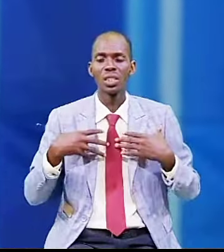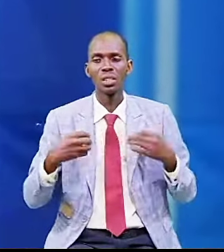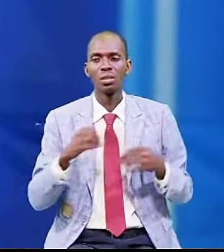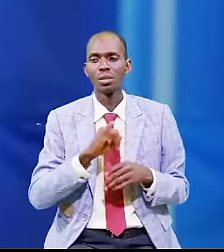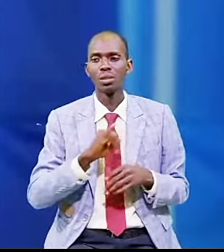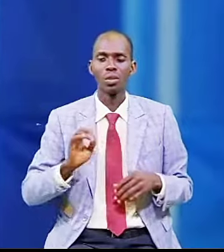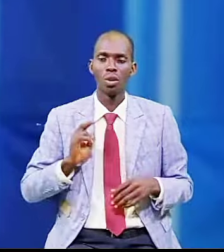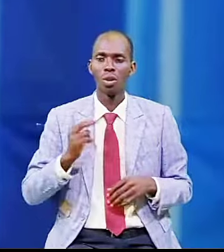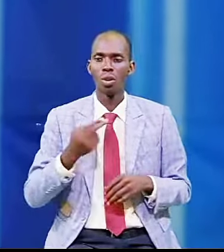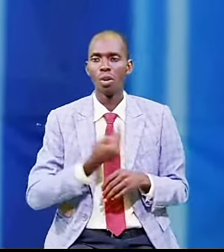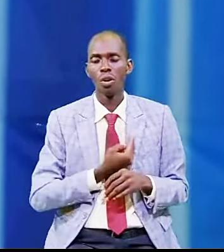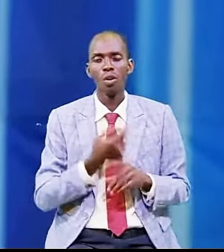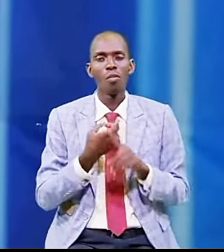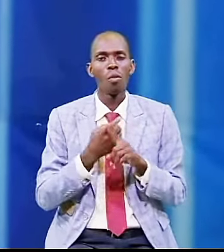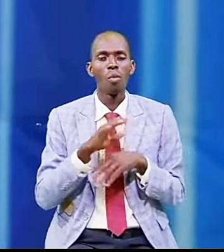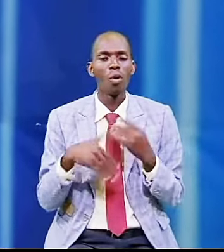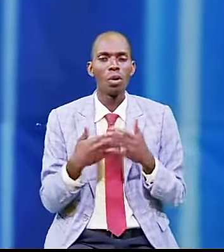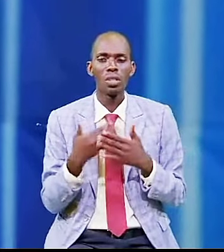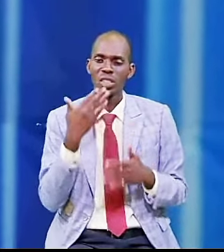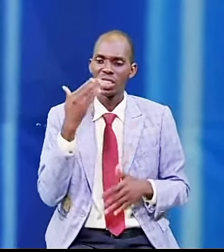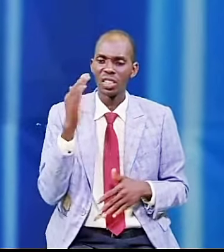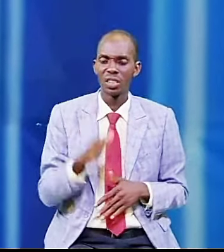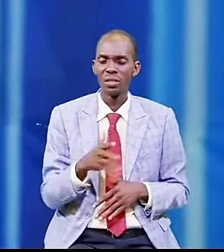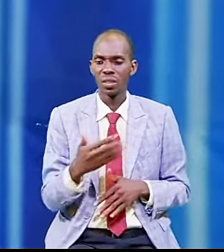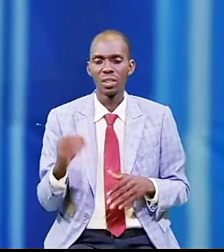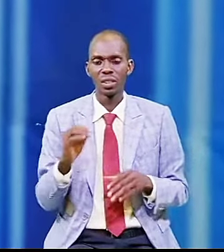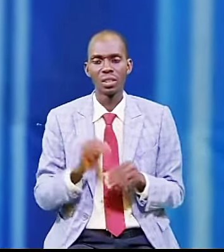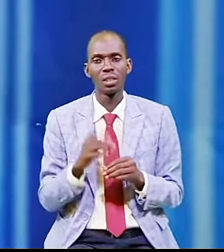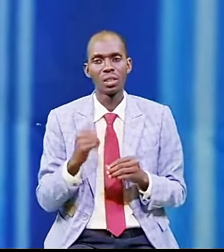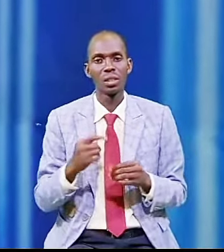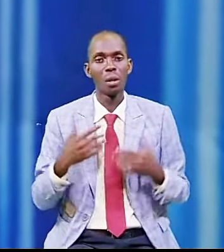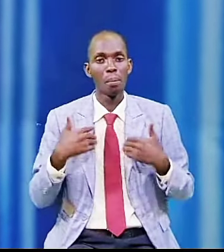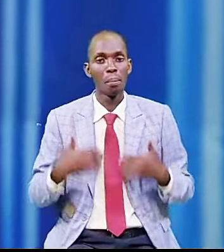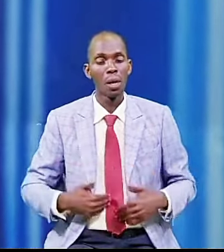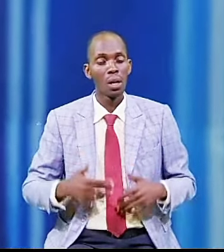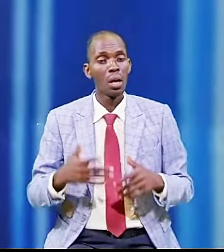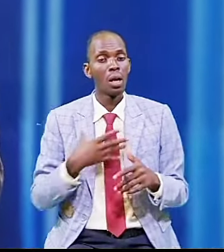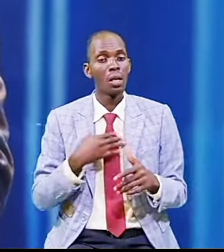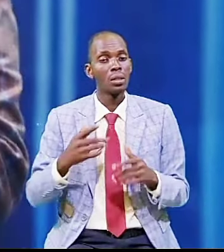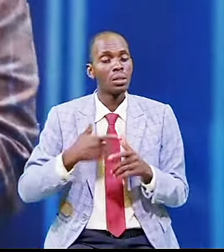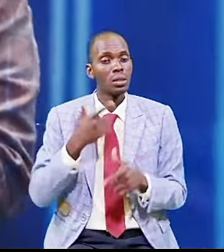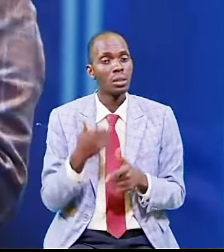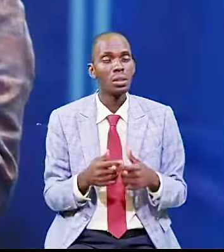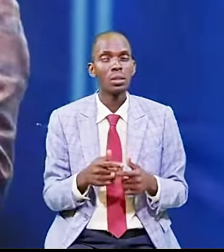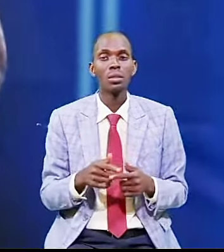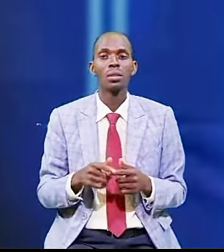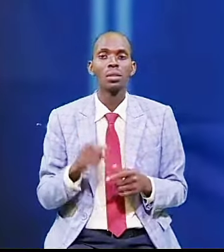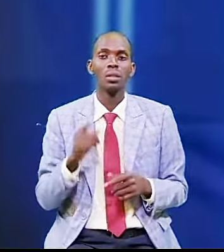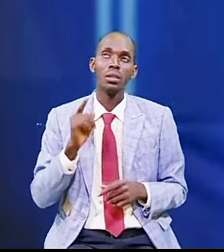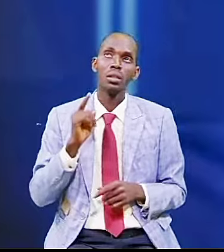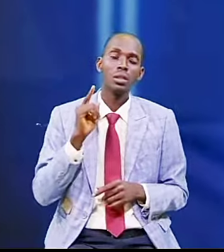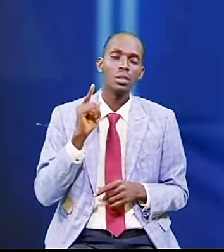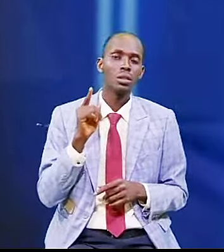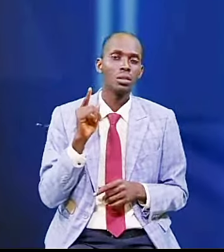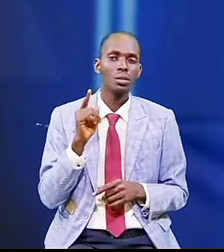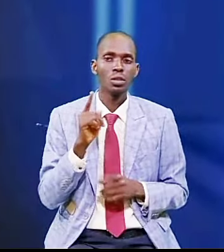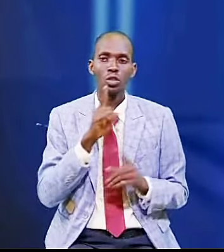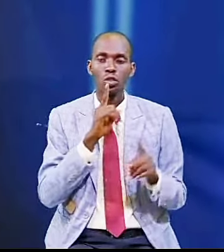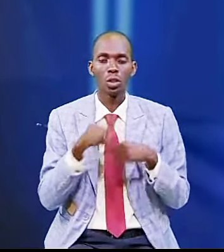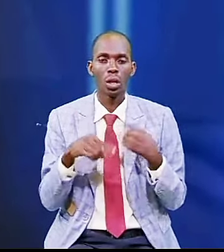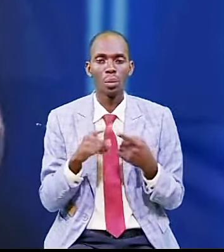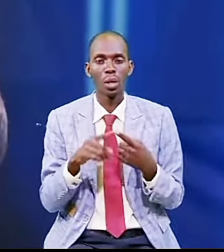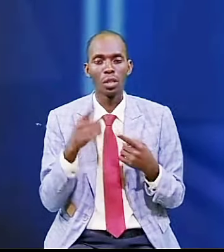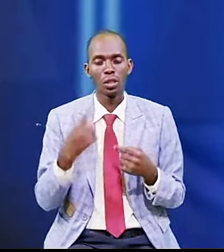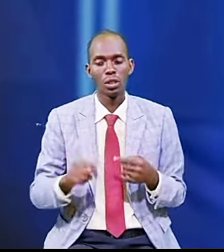things in the body. And then he talks about the soul. The depression, that's the